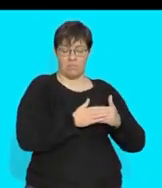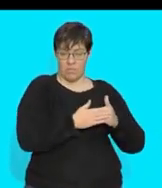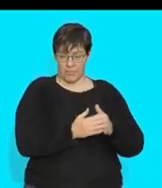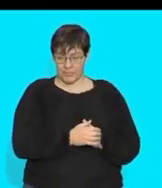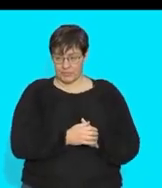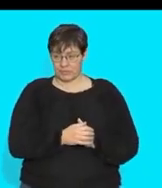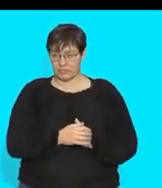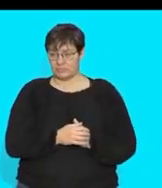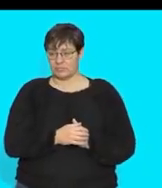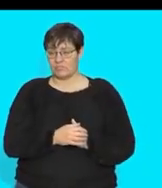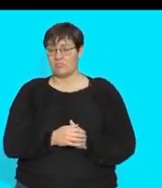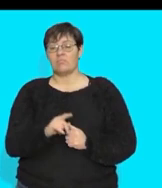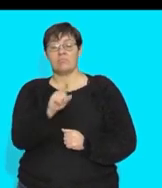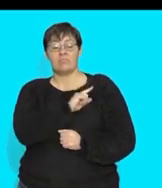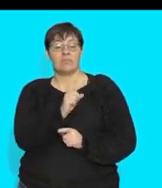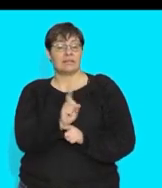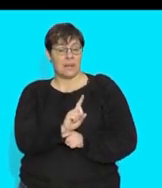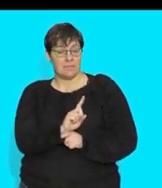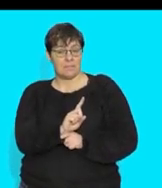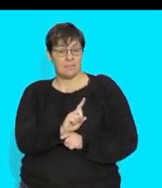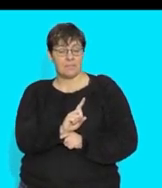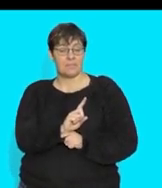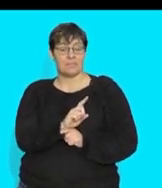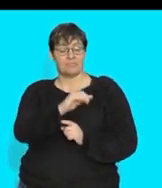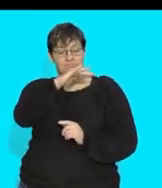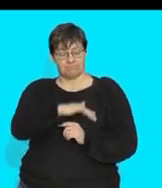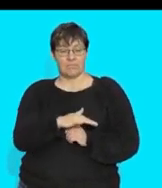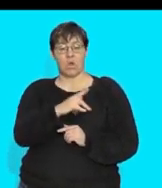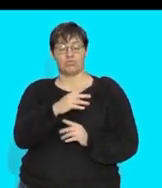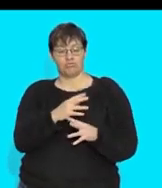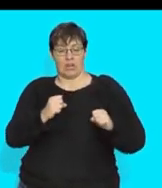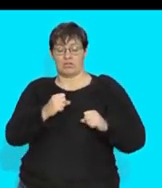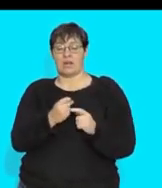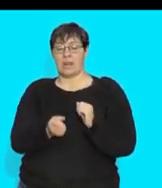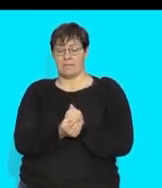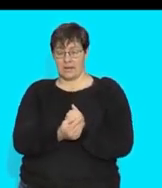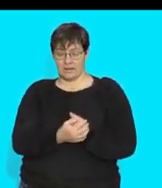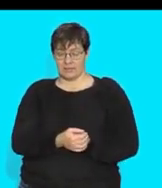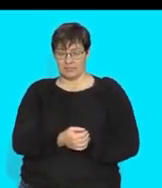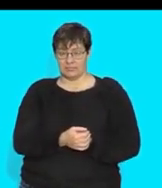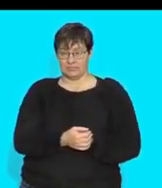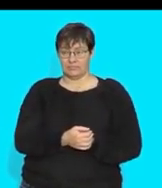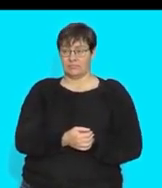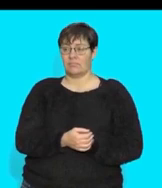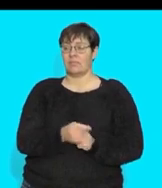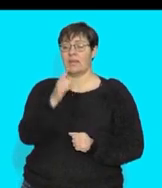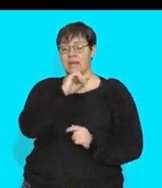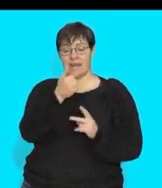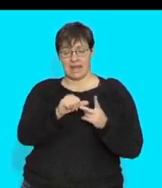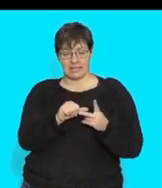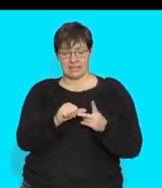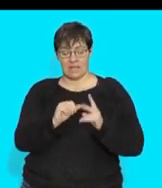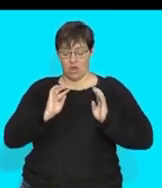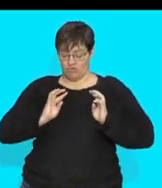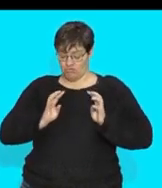we know that during that, contraction occurs. The next one over here, we see that the rib